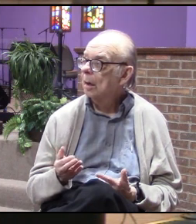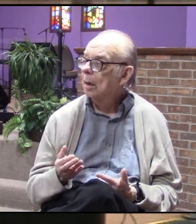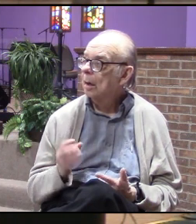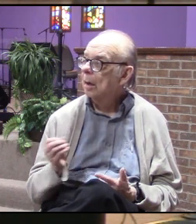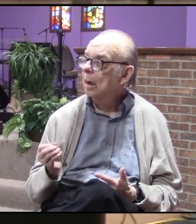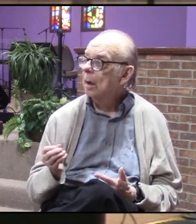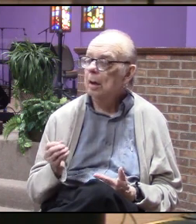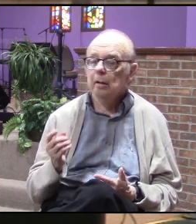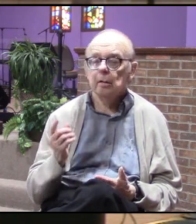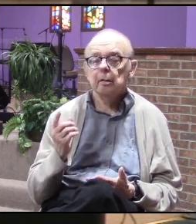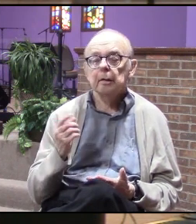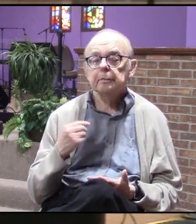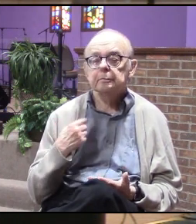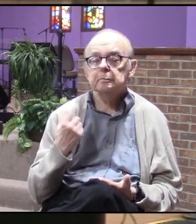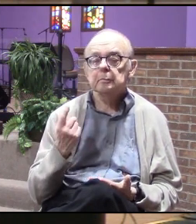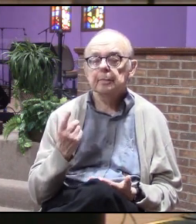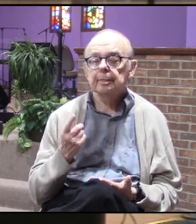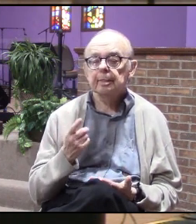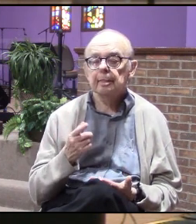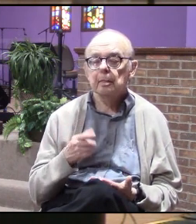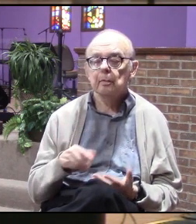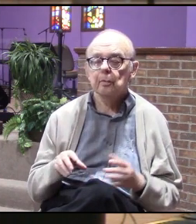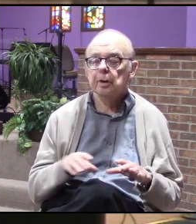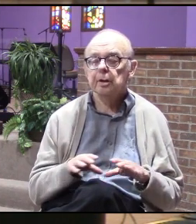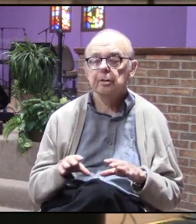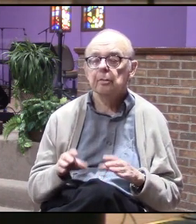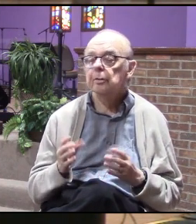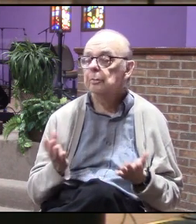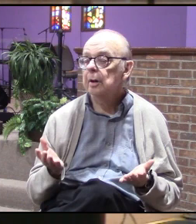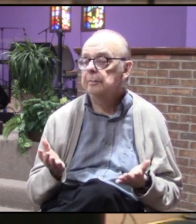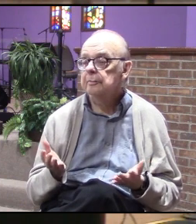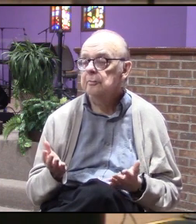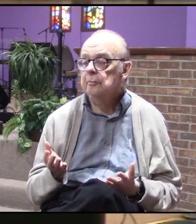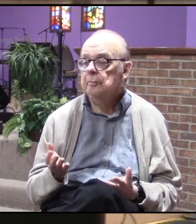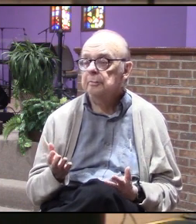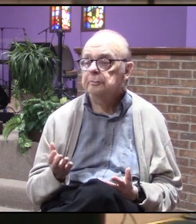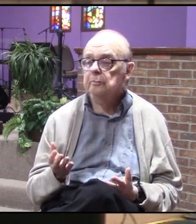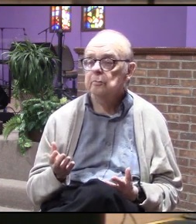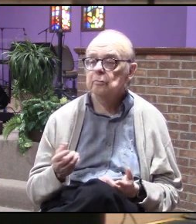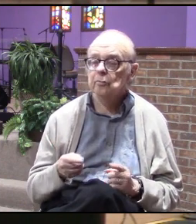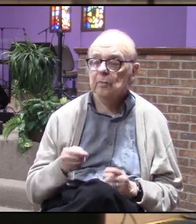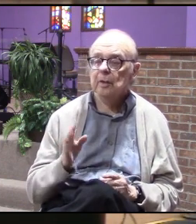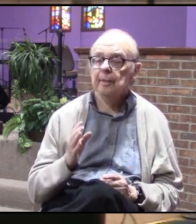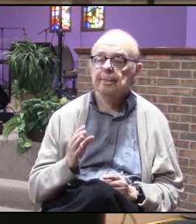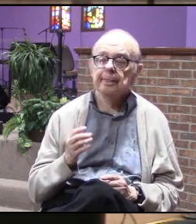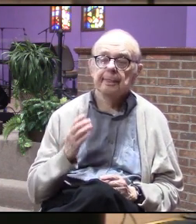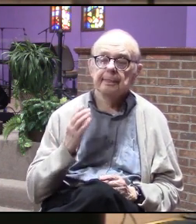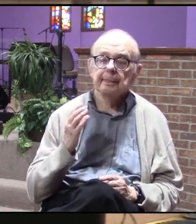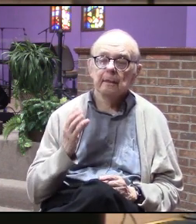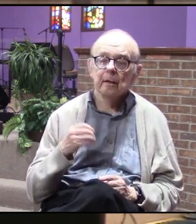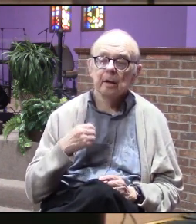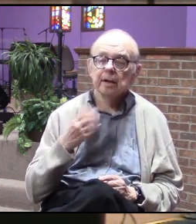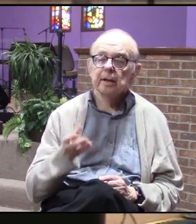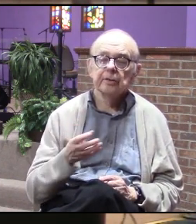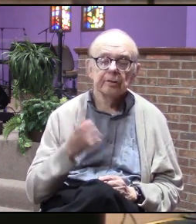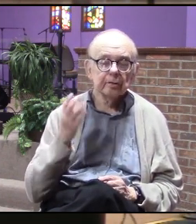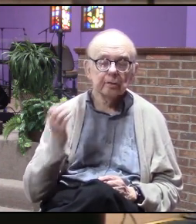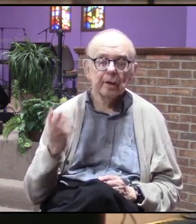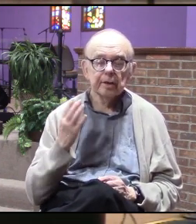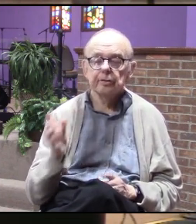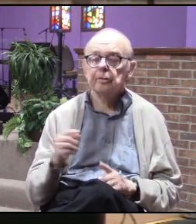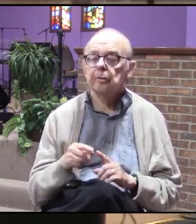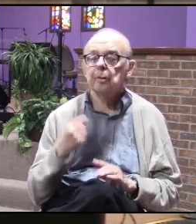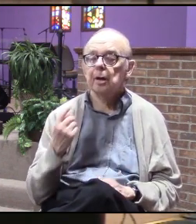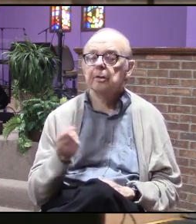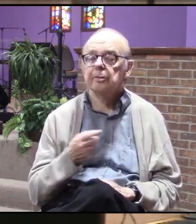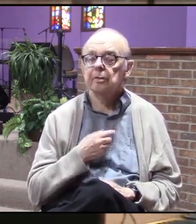And so what we can do, though, is this. When God extends His grace to us,